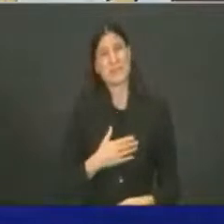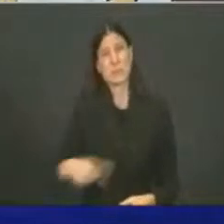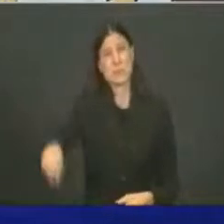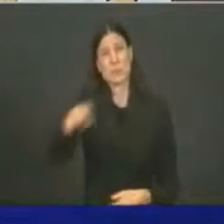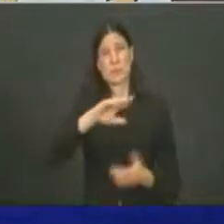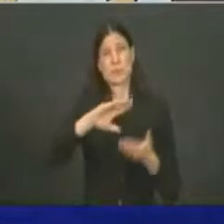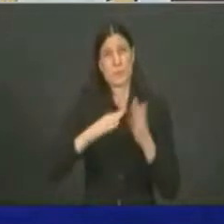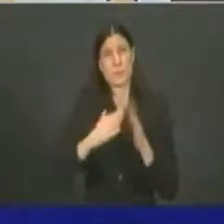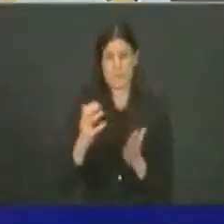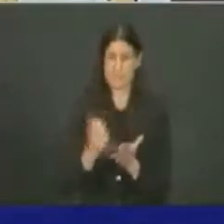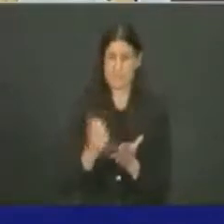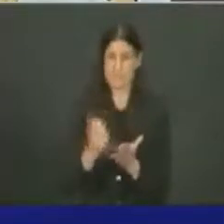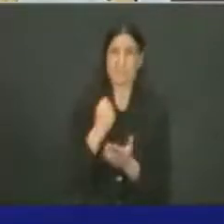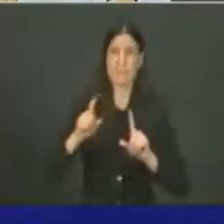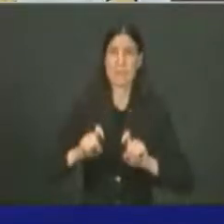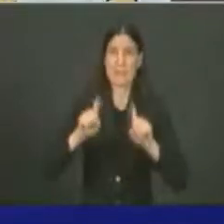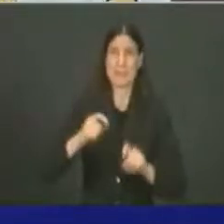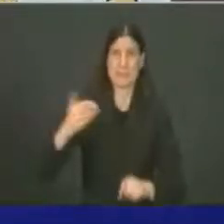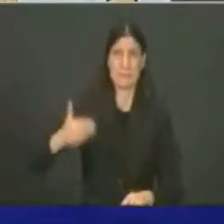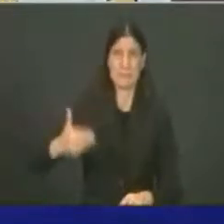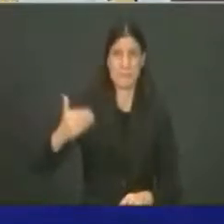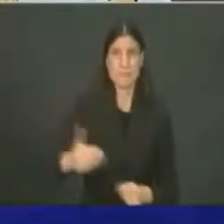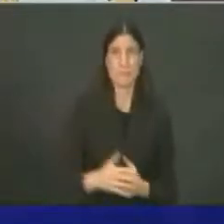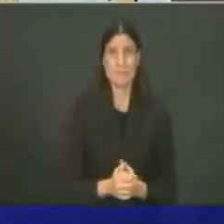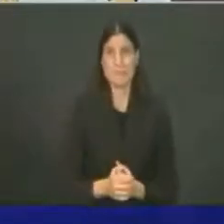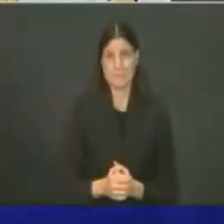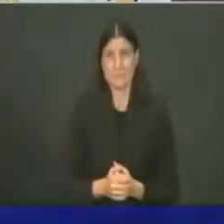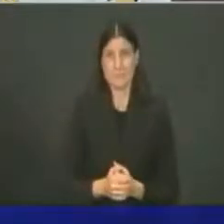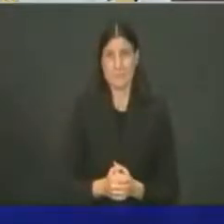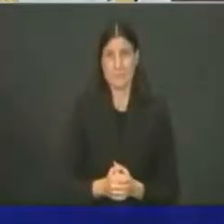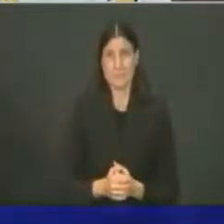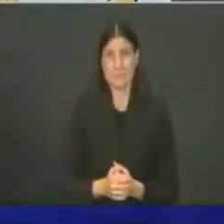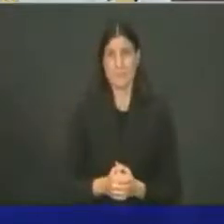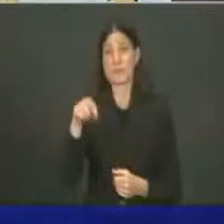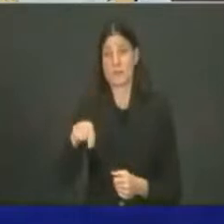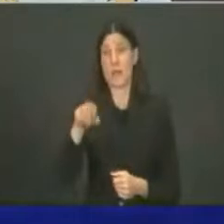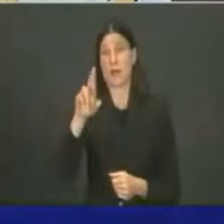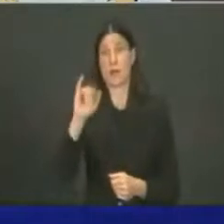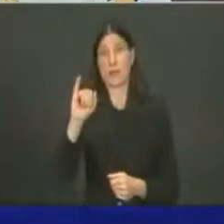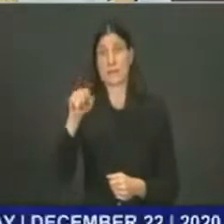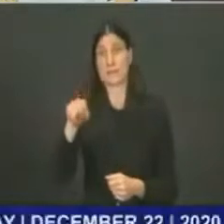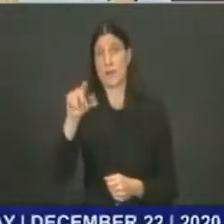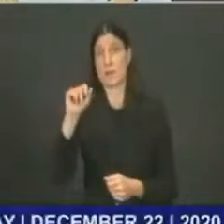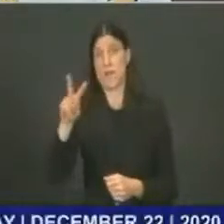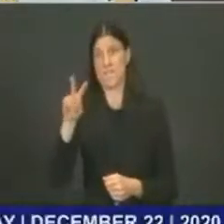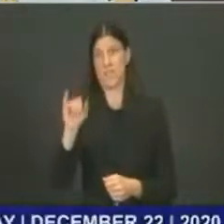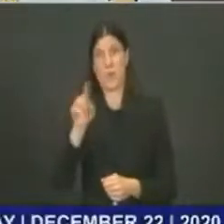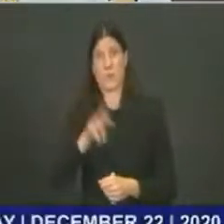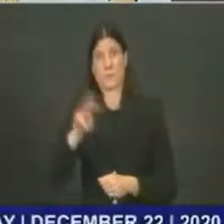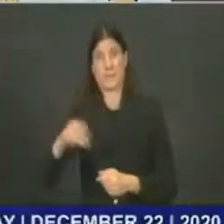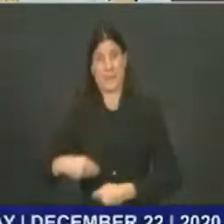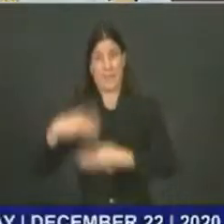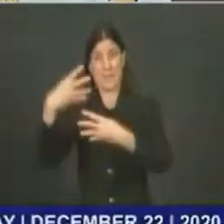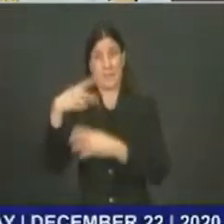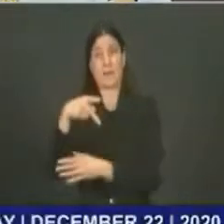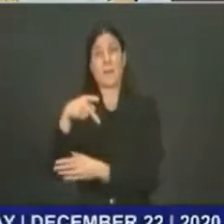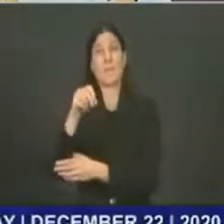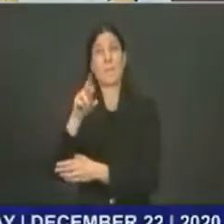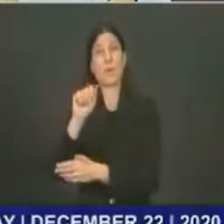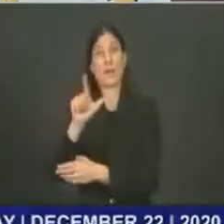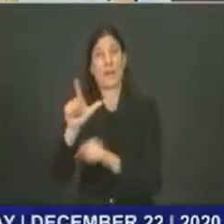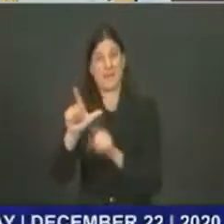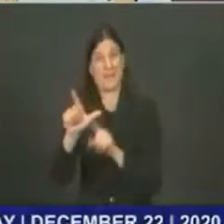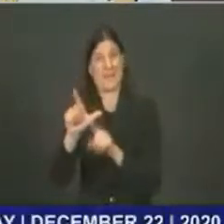is the fastest, easiest, most convenient way to get tested. And we want